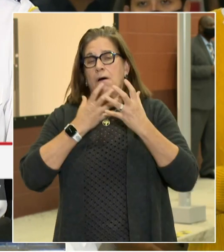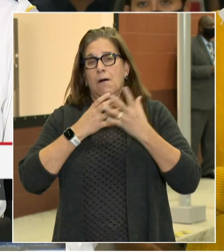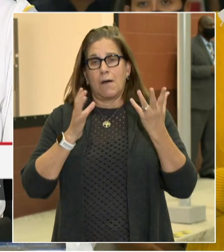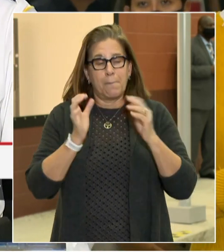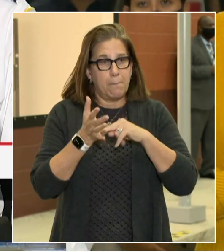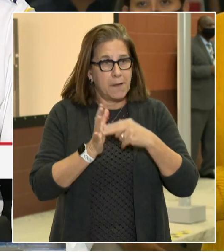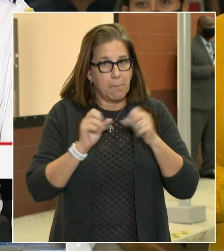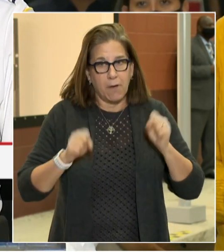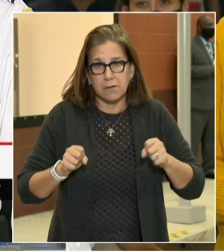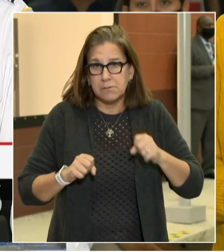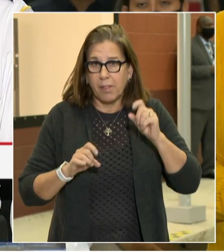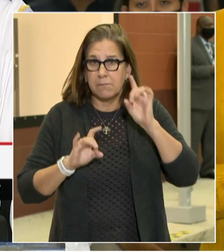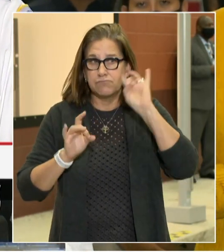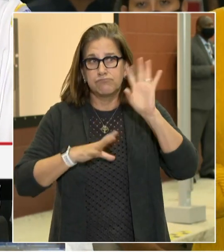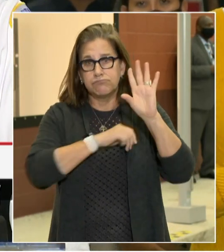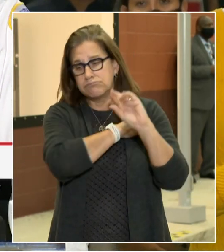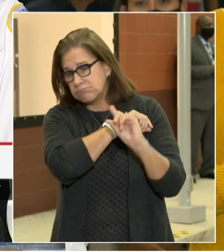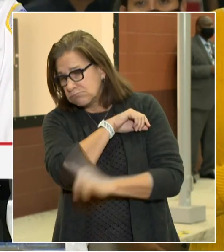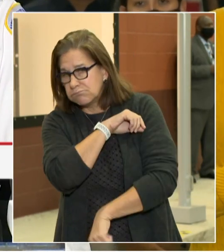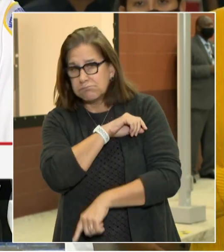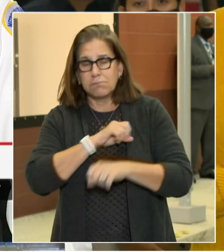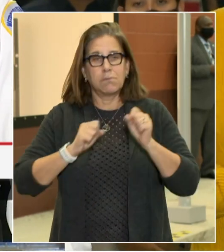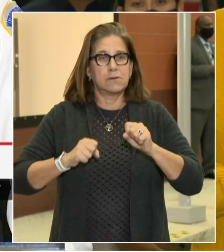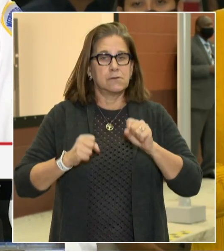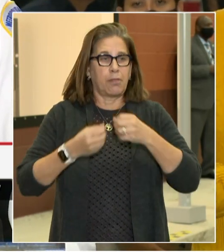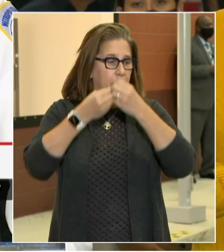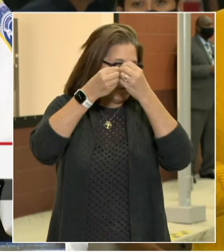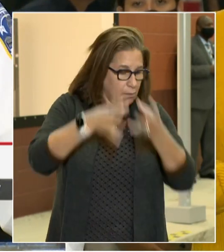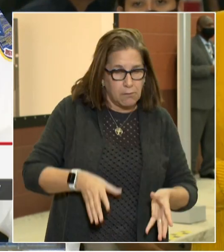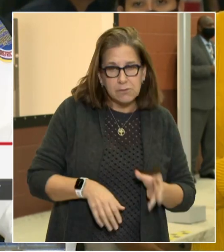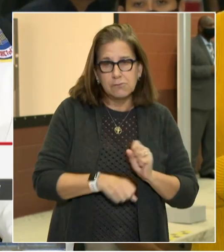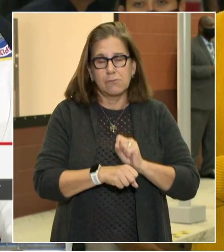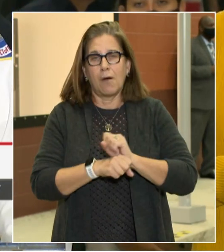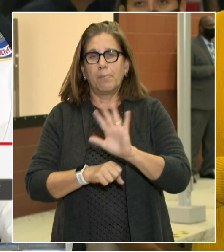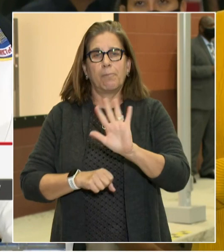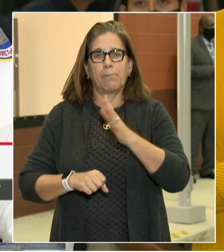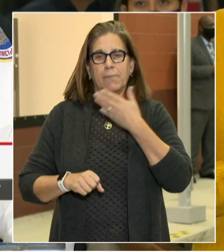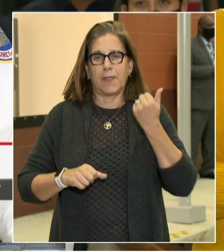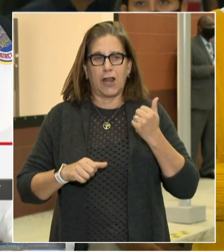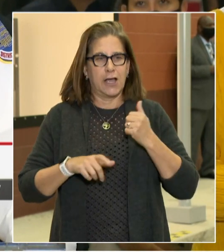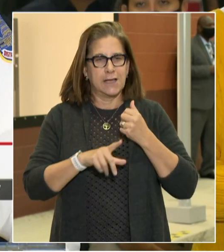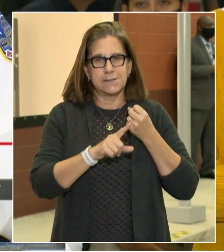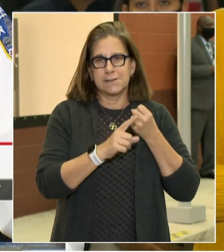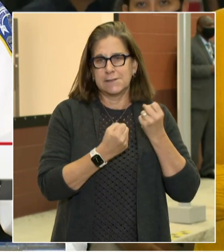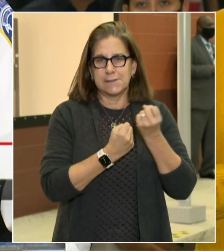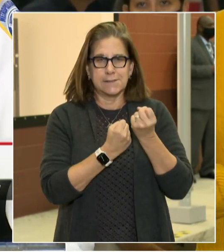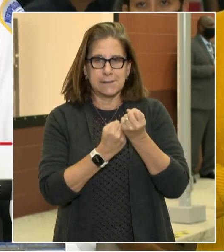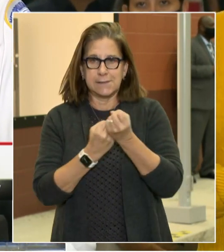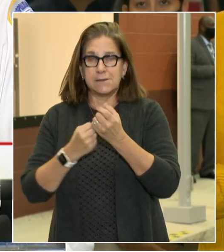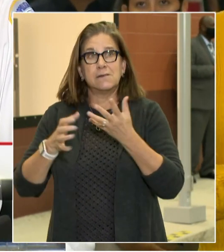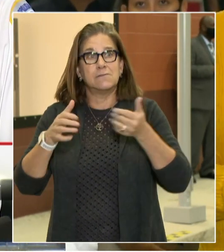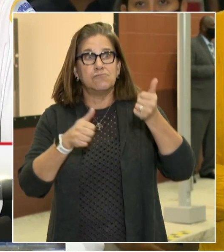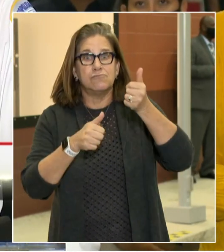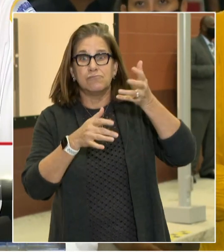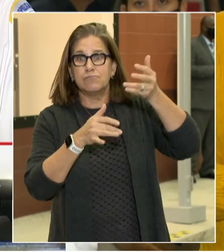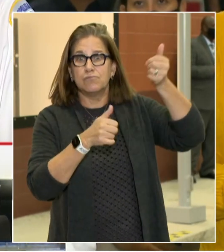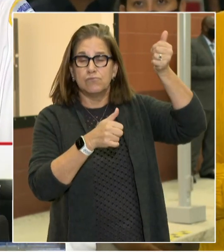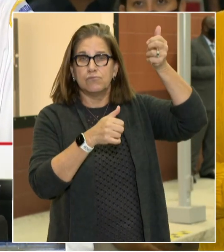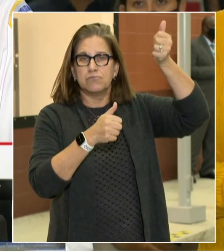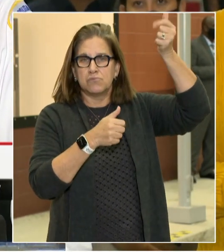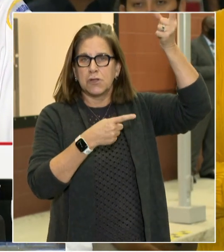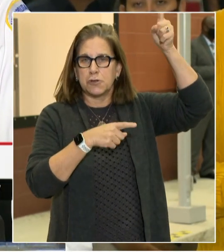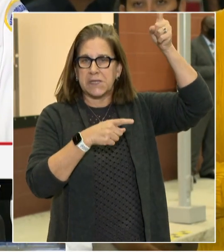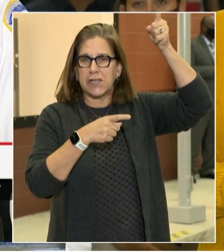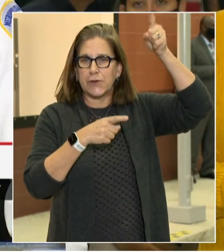empowerment to our officers, regardless of rank, and aims to promote a culture of intervention being